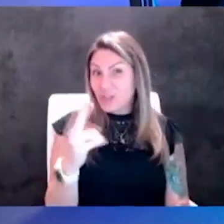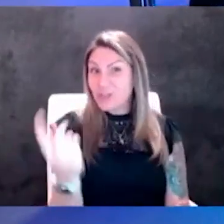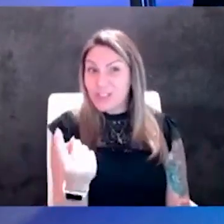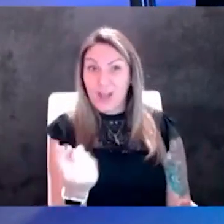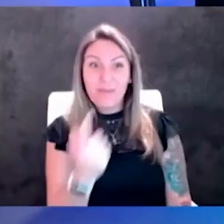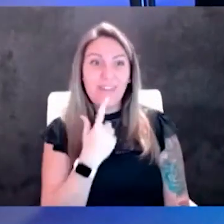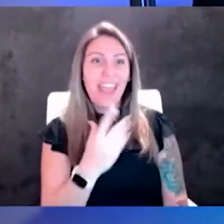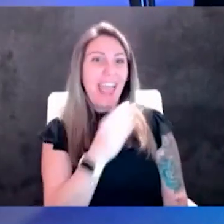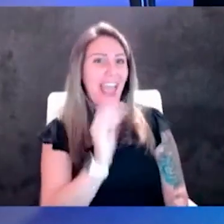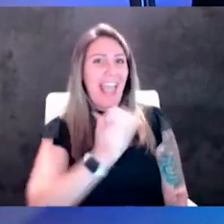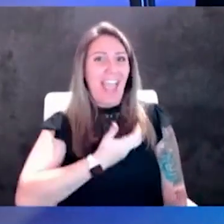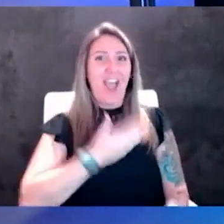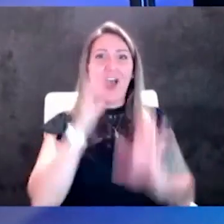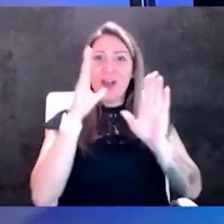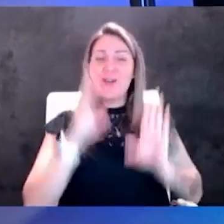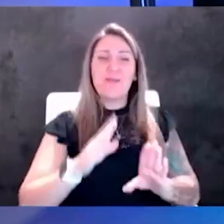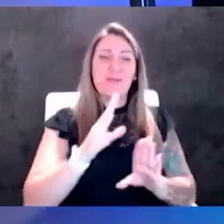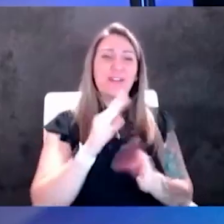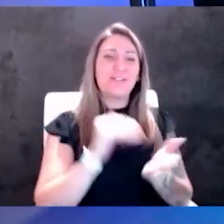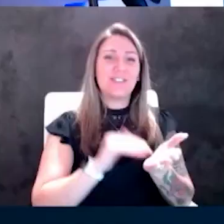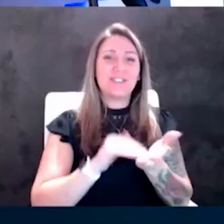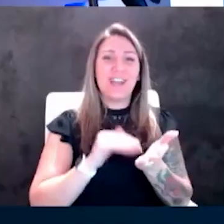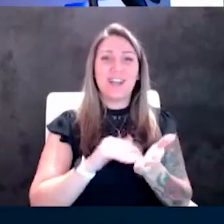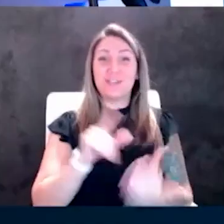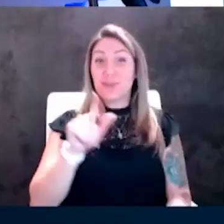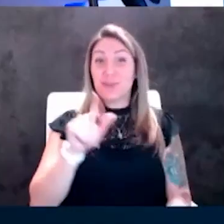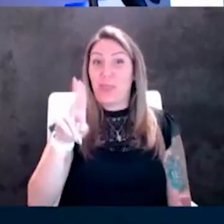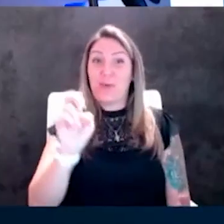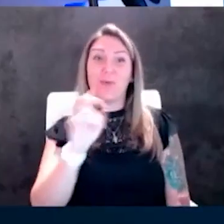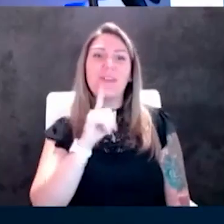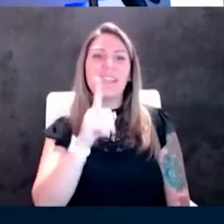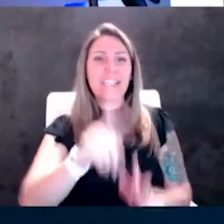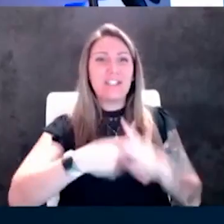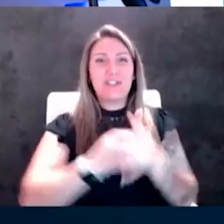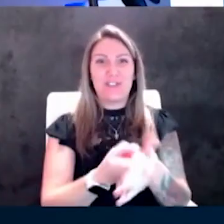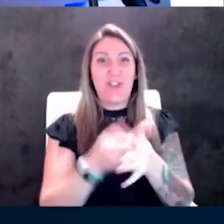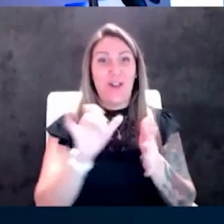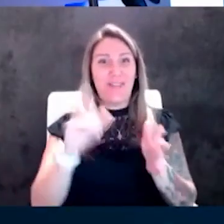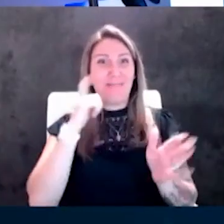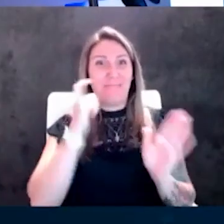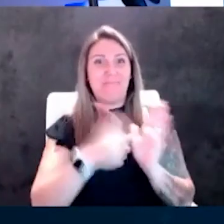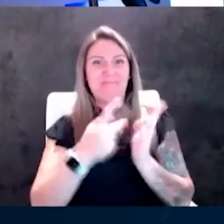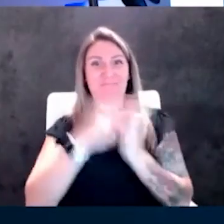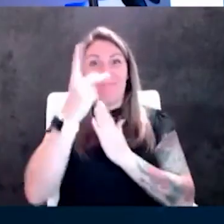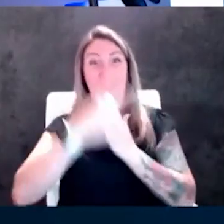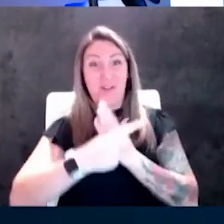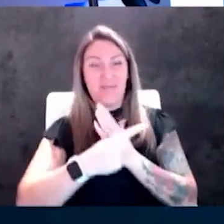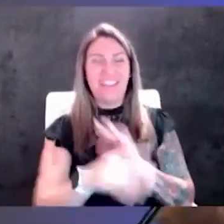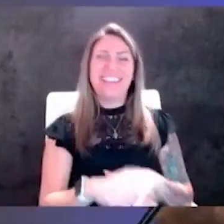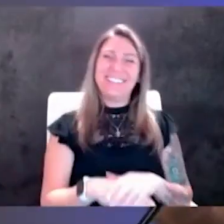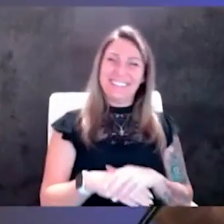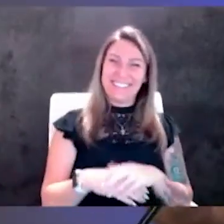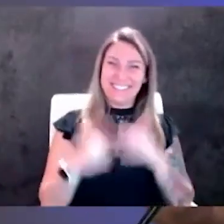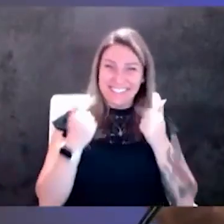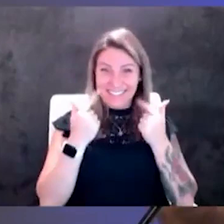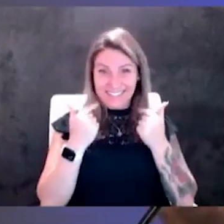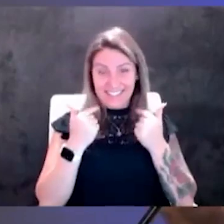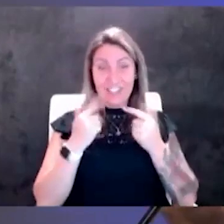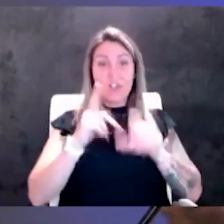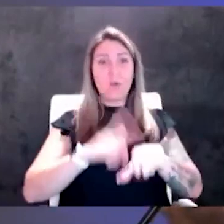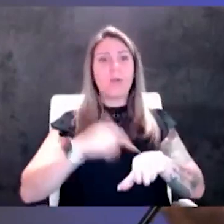great Dr. Lou, who really started the ID program here. Exactly. So, But so we started with long